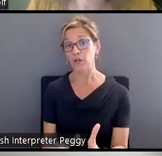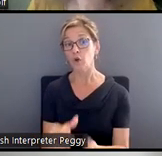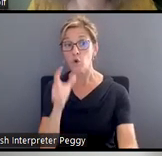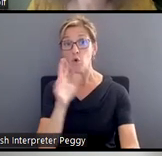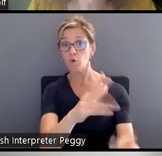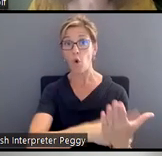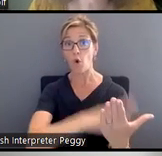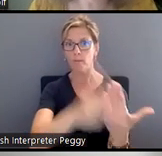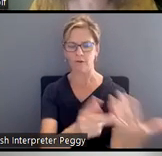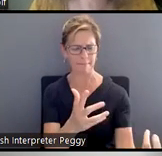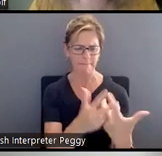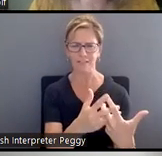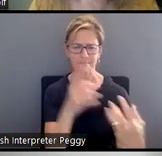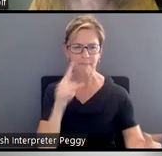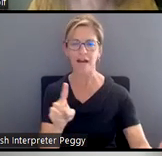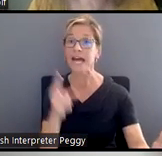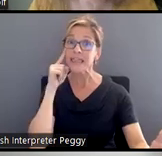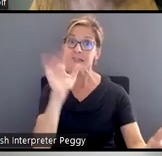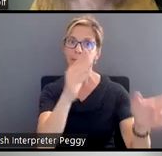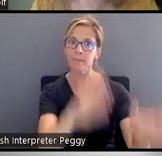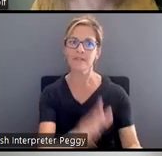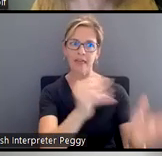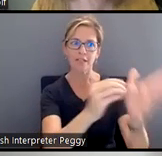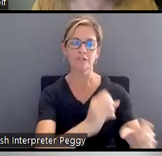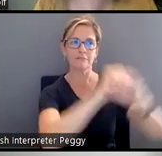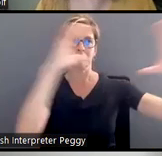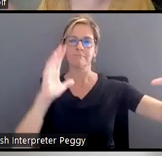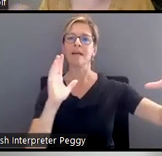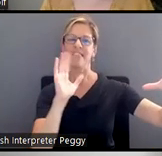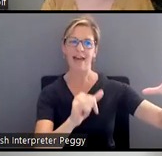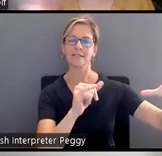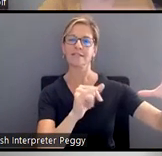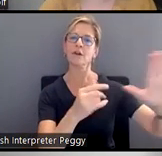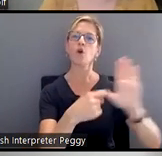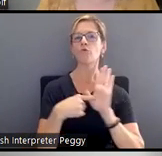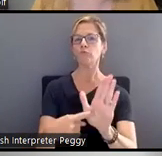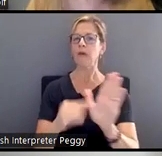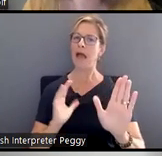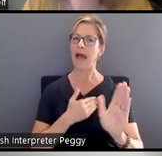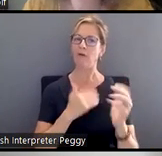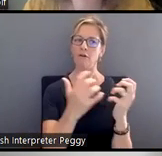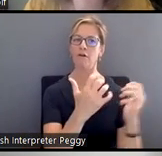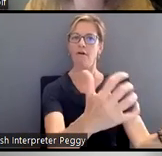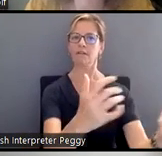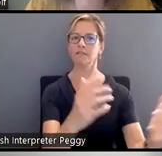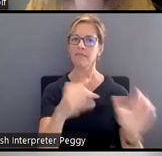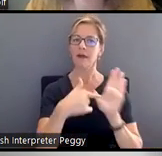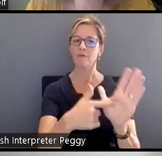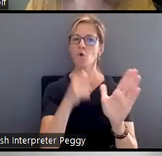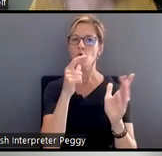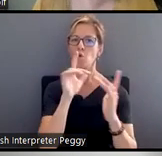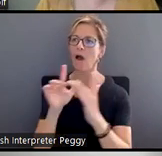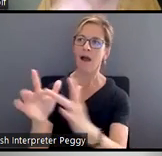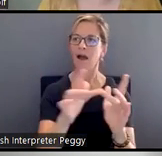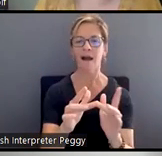well, that you might think of that person. You know, if we were now attracting that person before they had heard of us, now